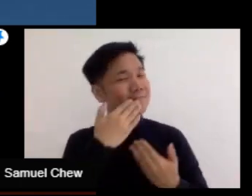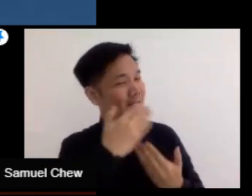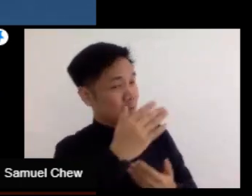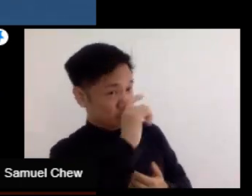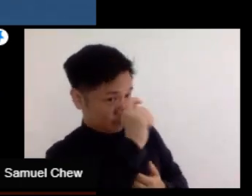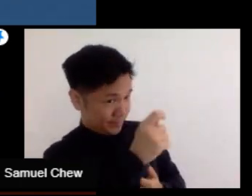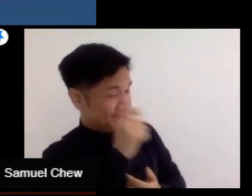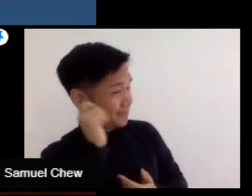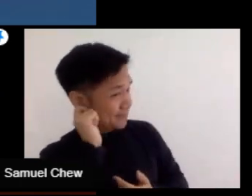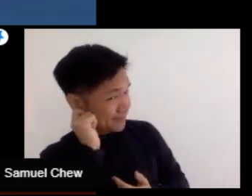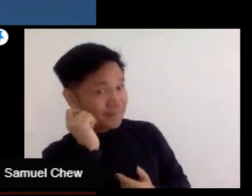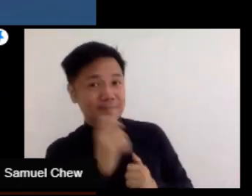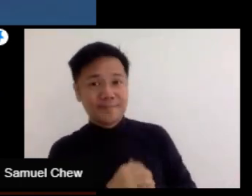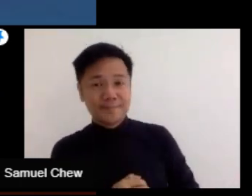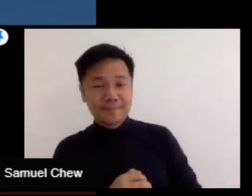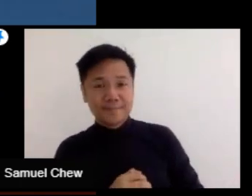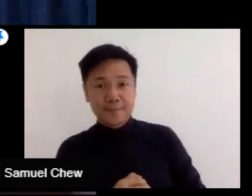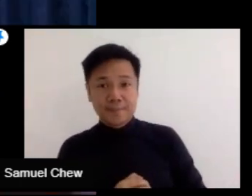want to,